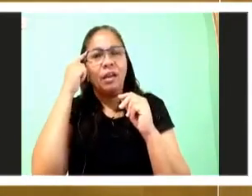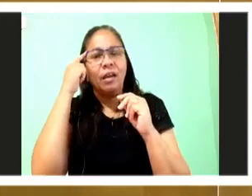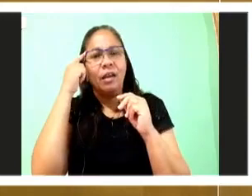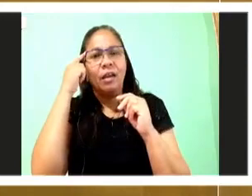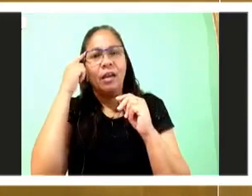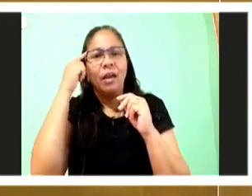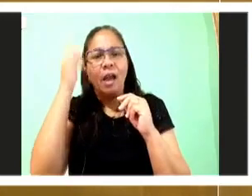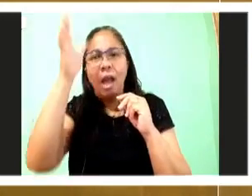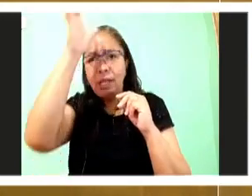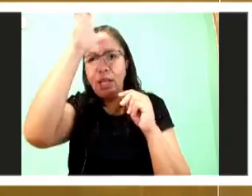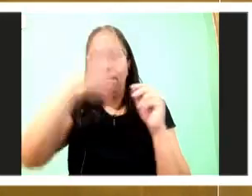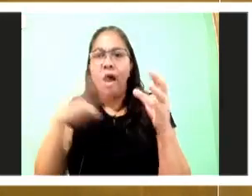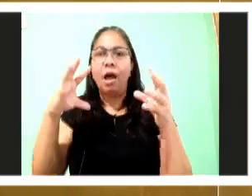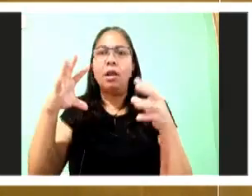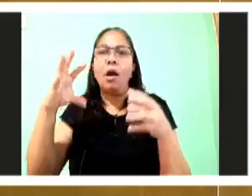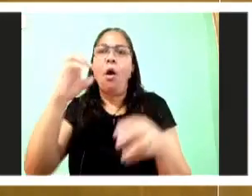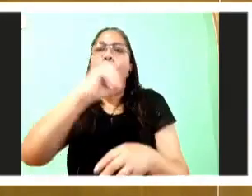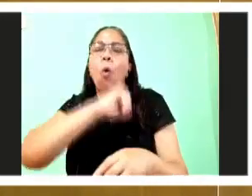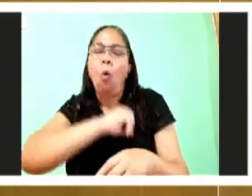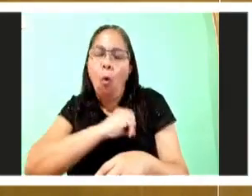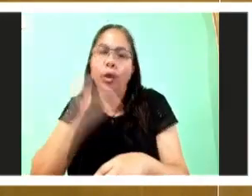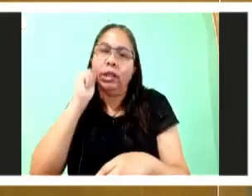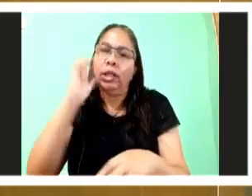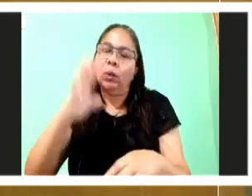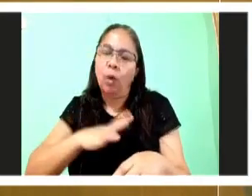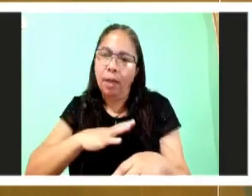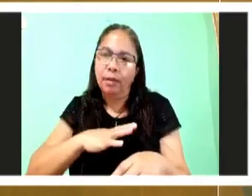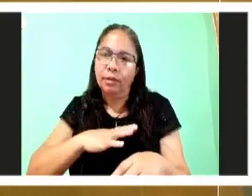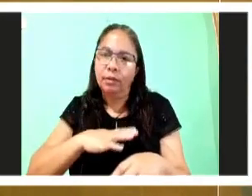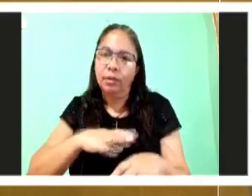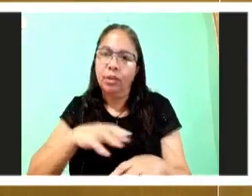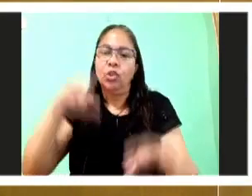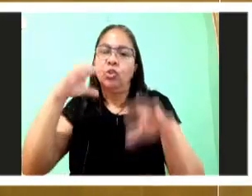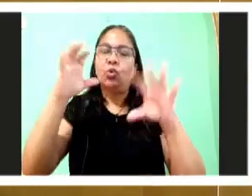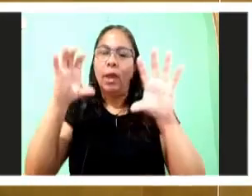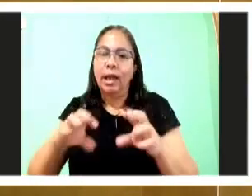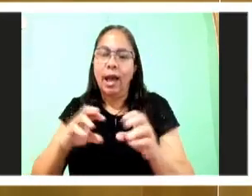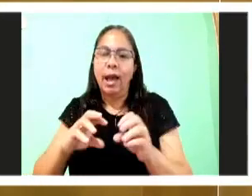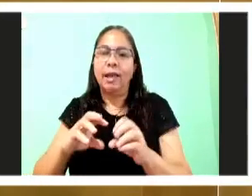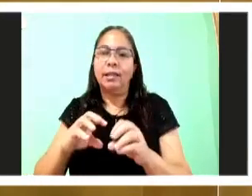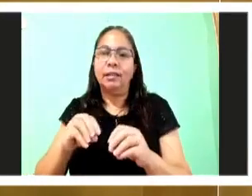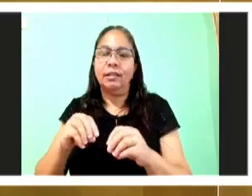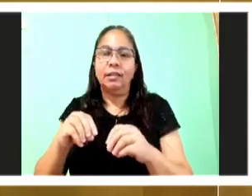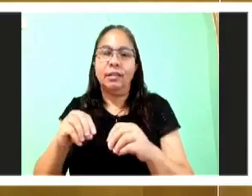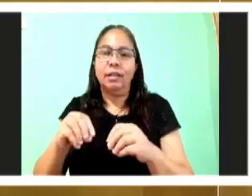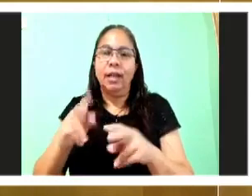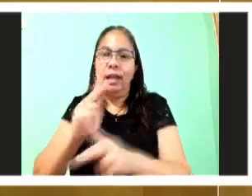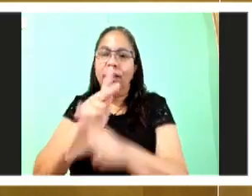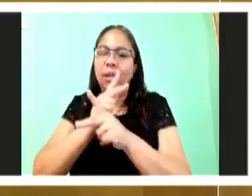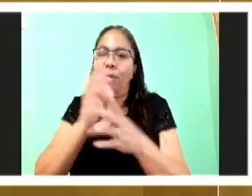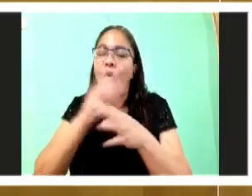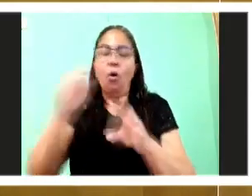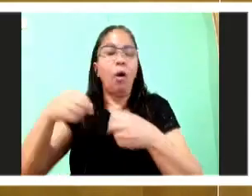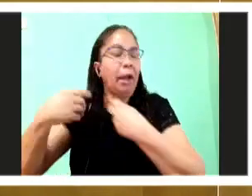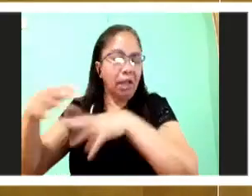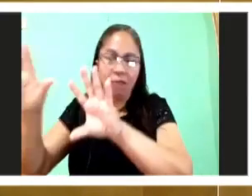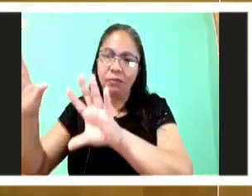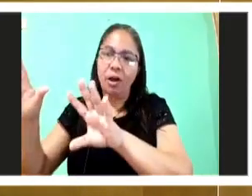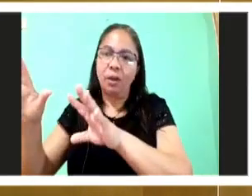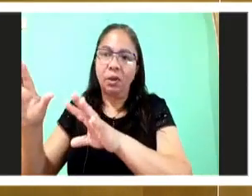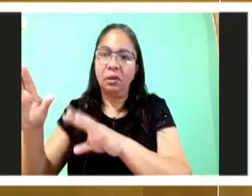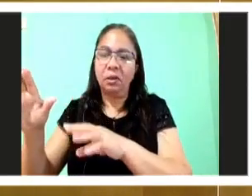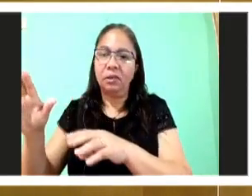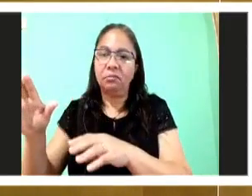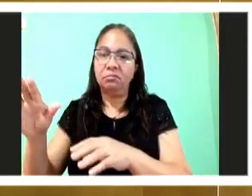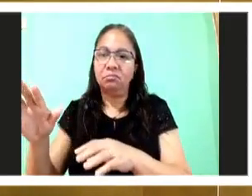liked. And therefore, it destroyed the very core of the message out of